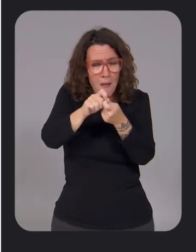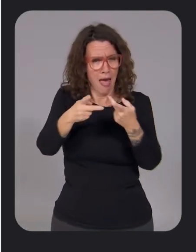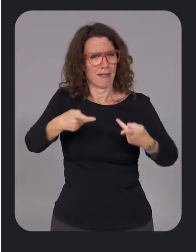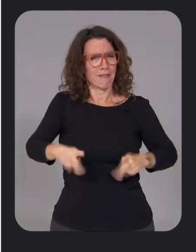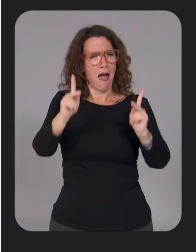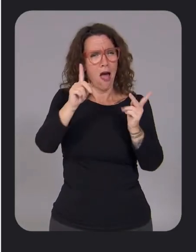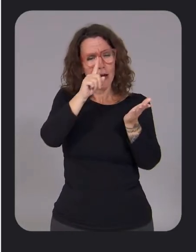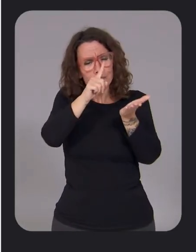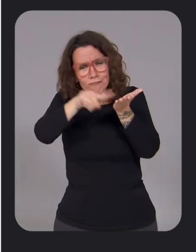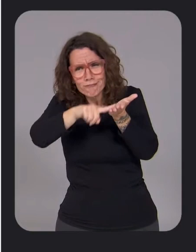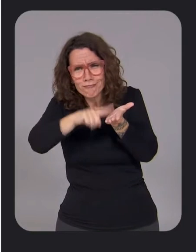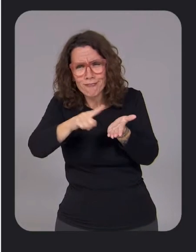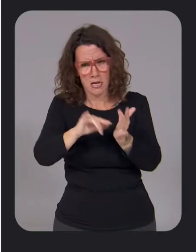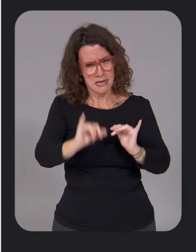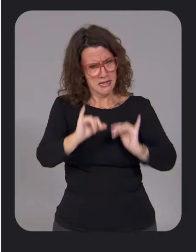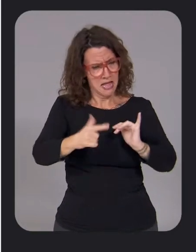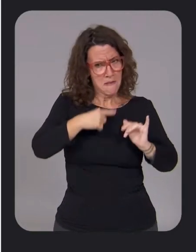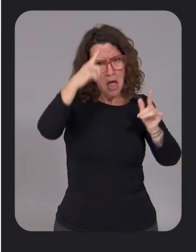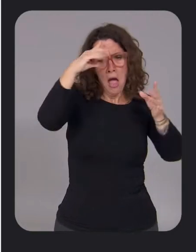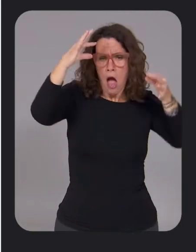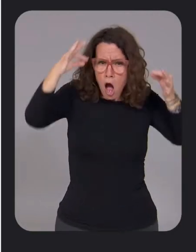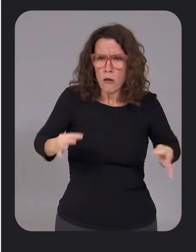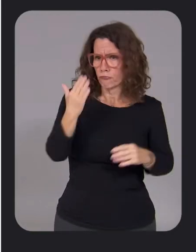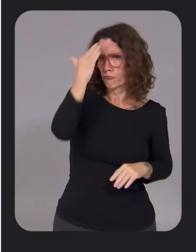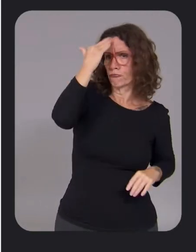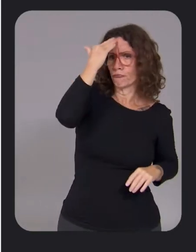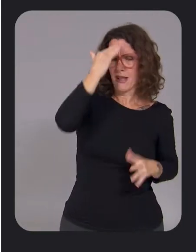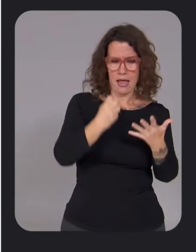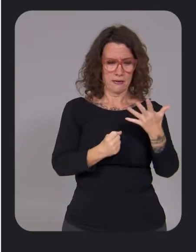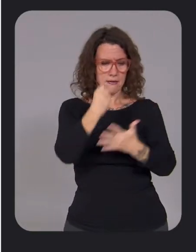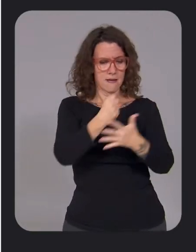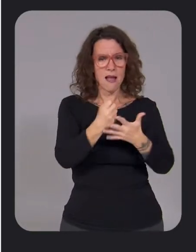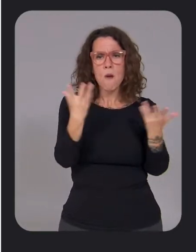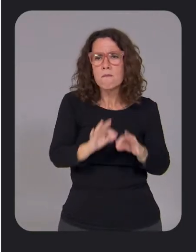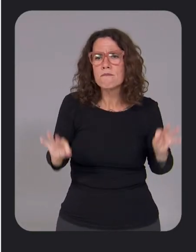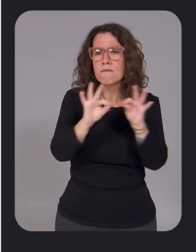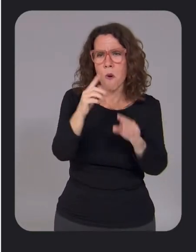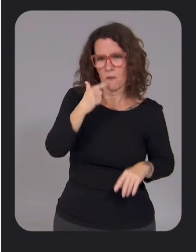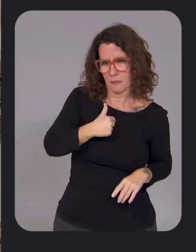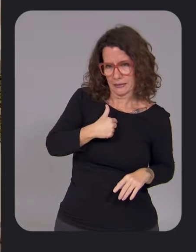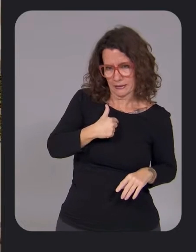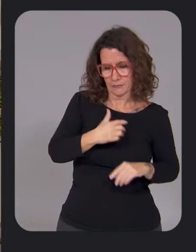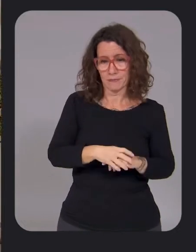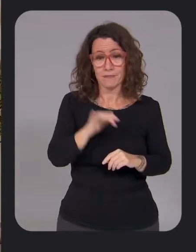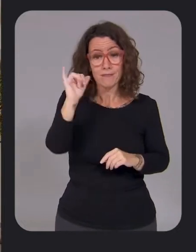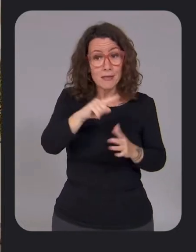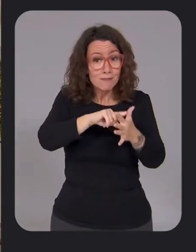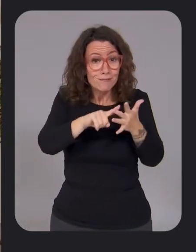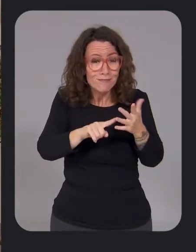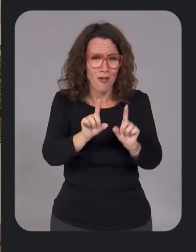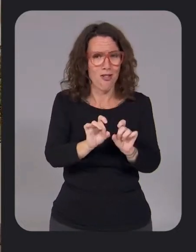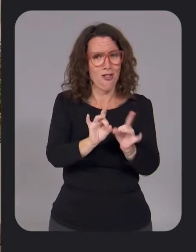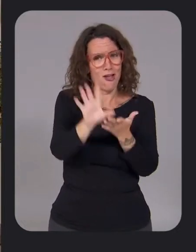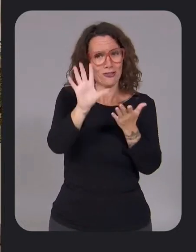specificity allows travelers to make informed decisions and prioritize what matters to them most. These features